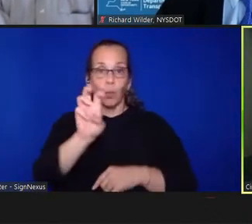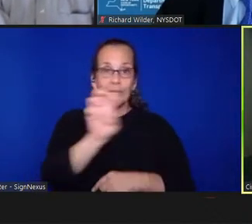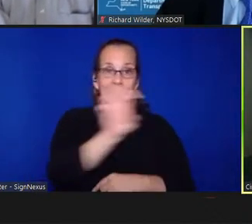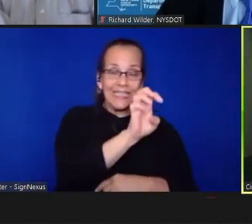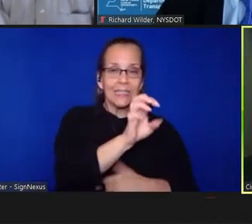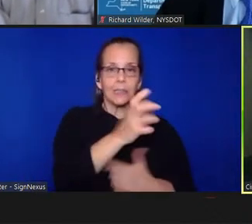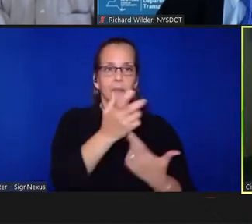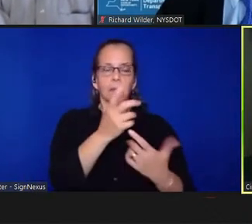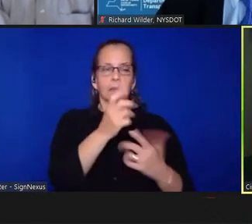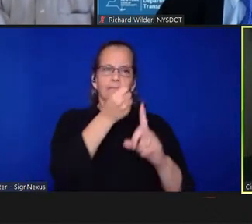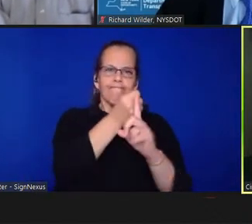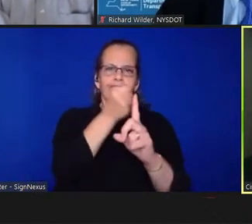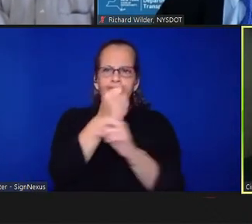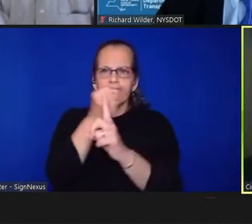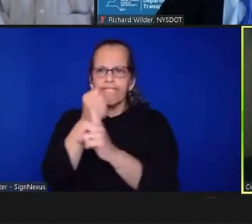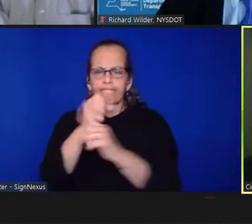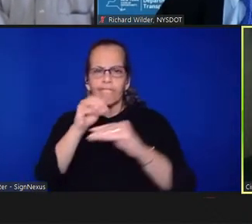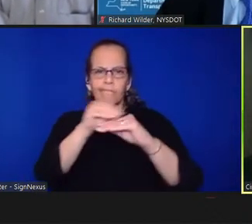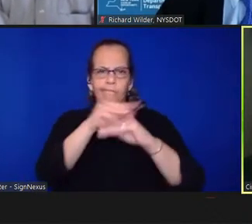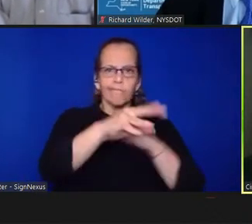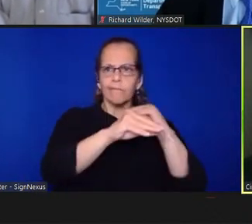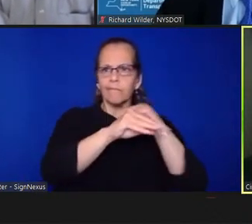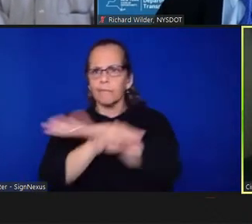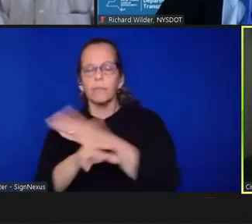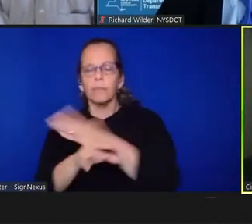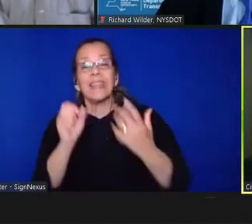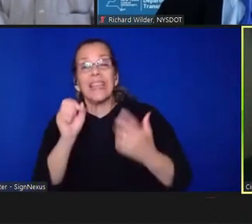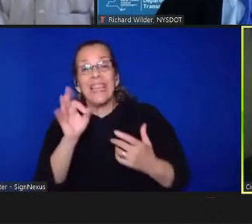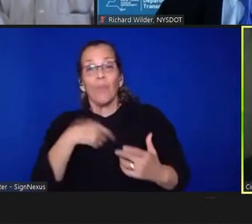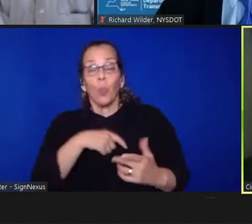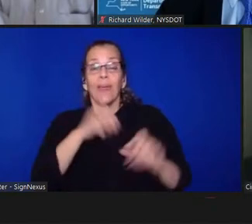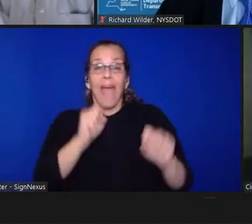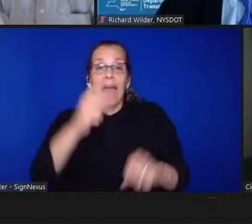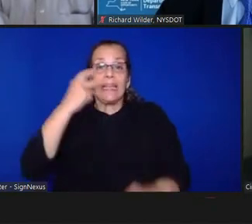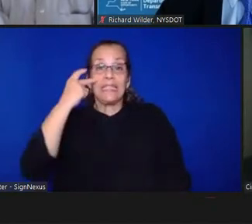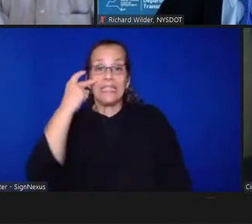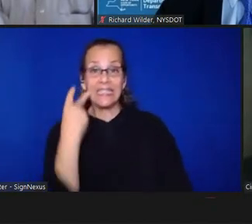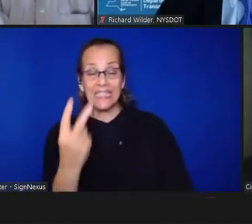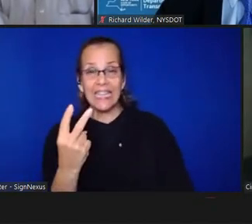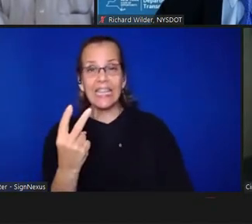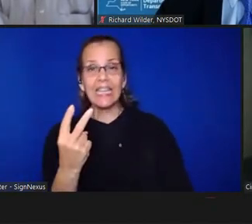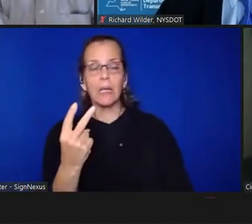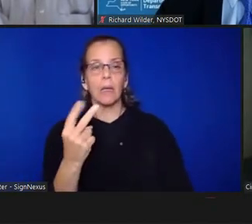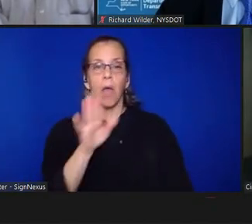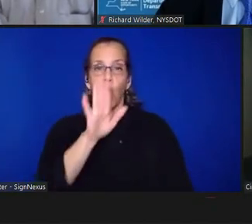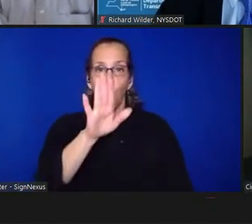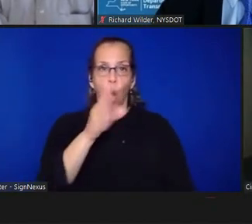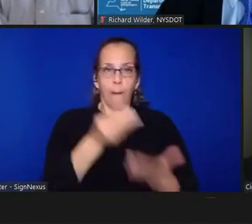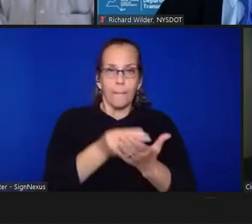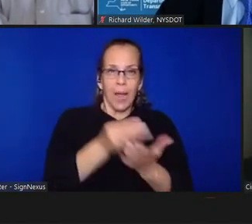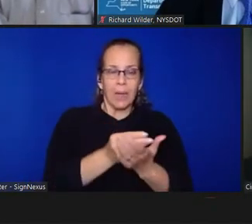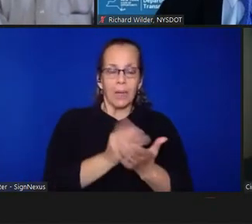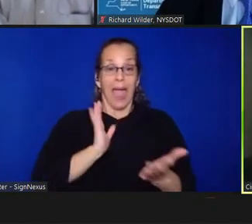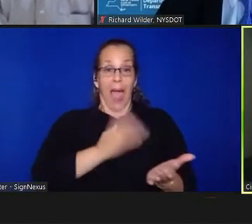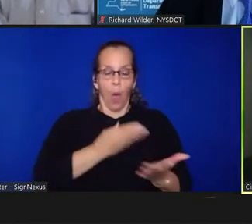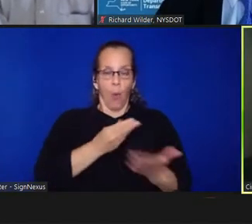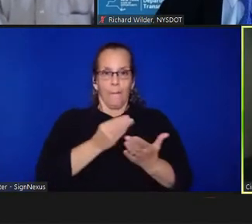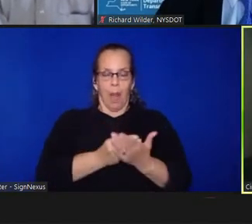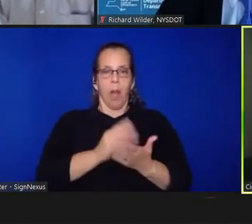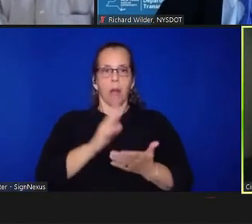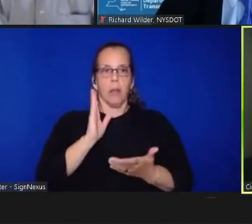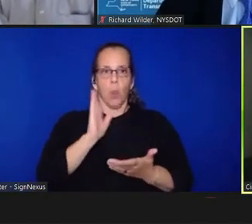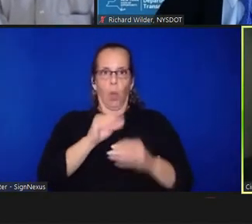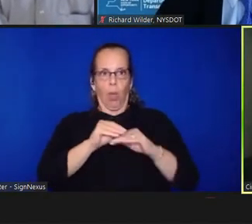made seen that our contributions are going to be put to work and are going to make the planet a better place and our